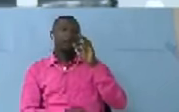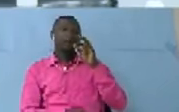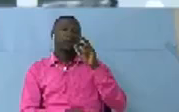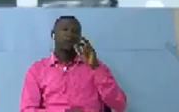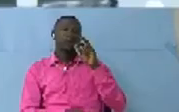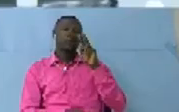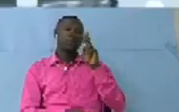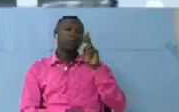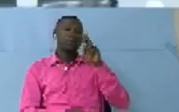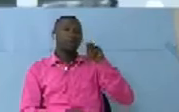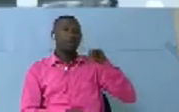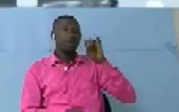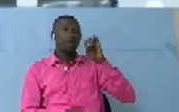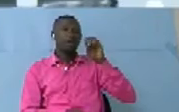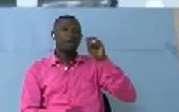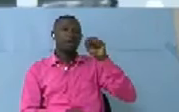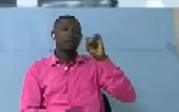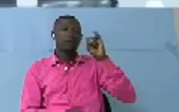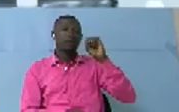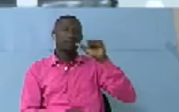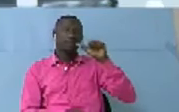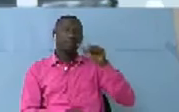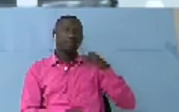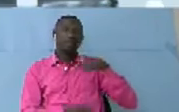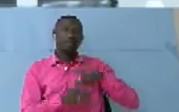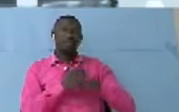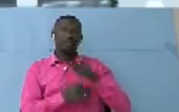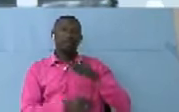2011, which was the Arab Spring.